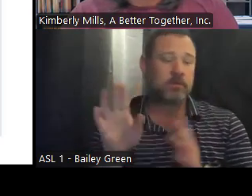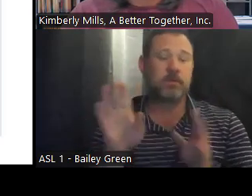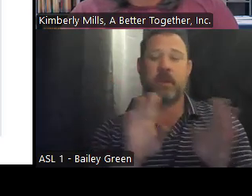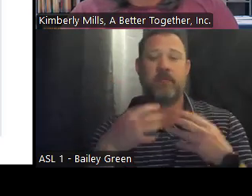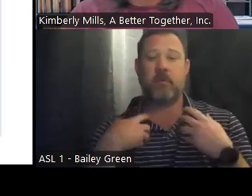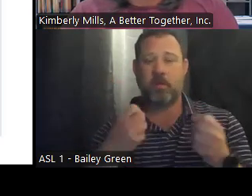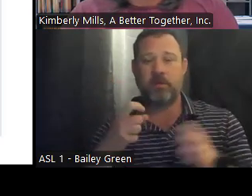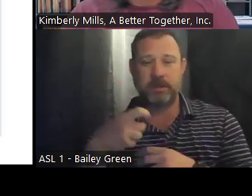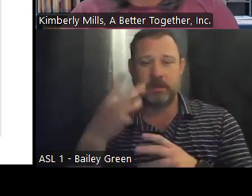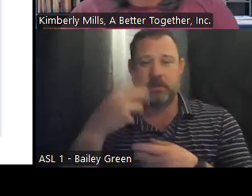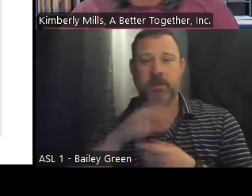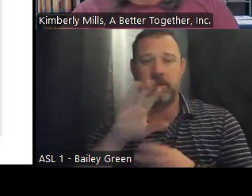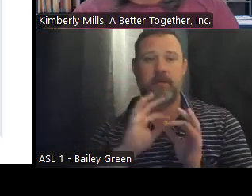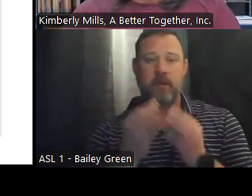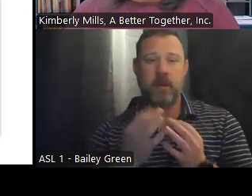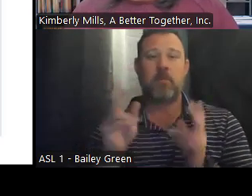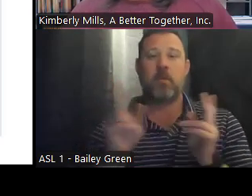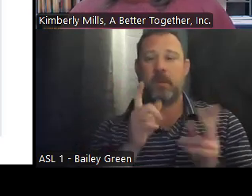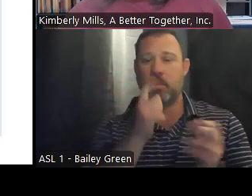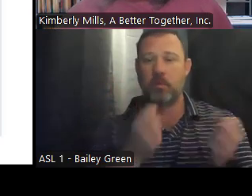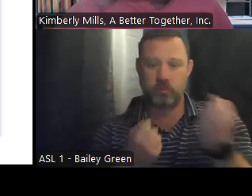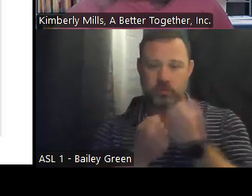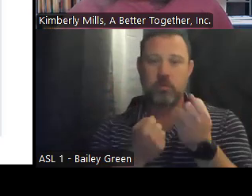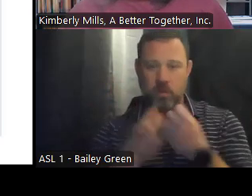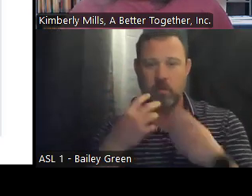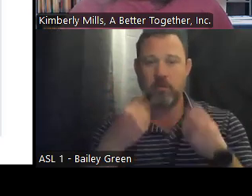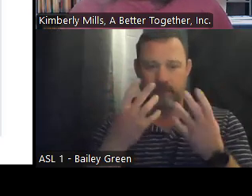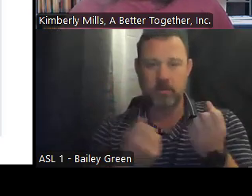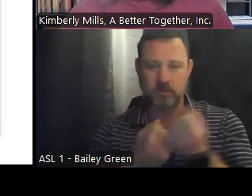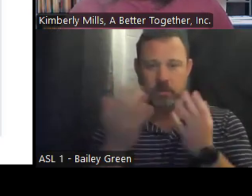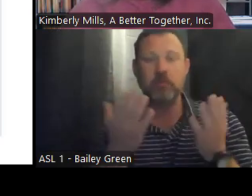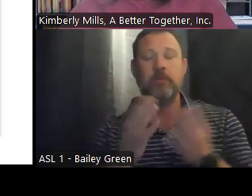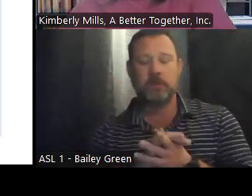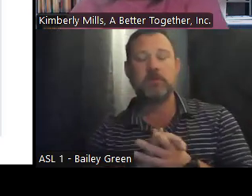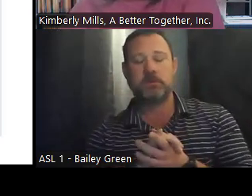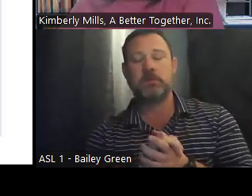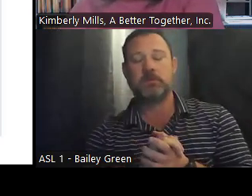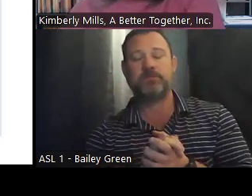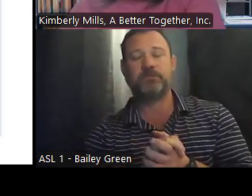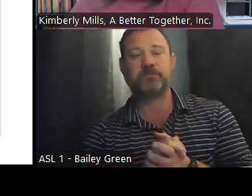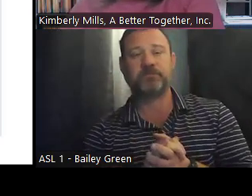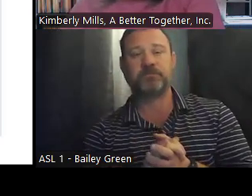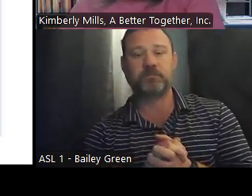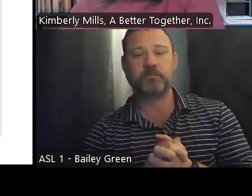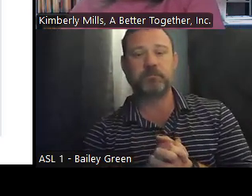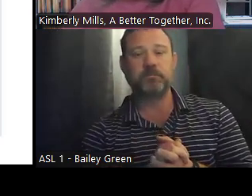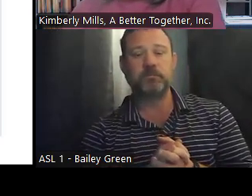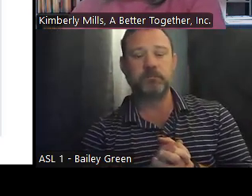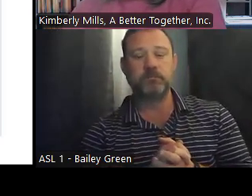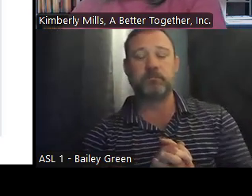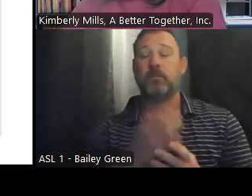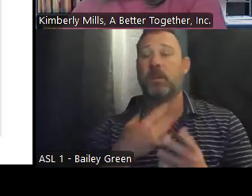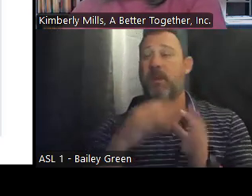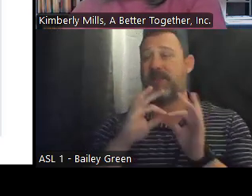needs within their families, or the people who provide supports to them within their families. In my family, we have people